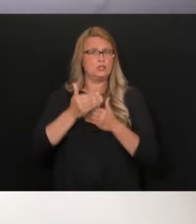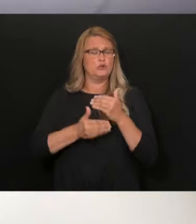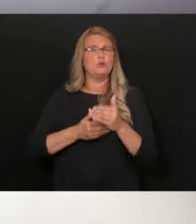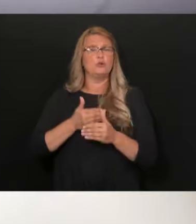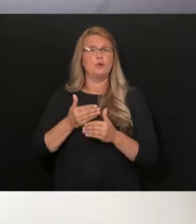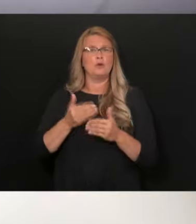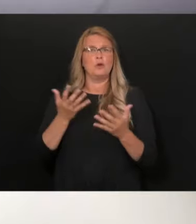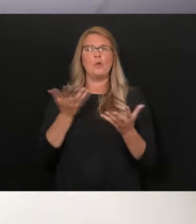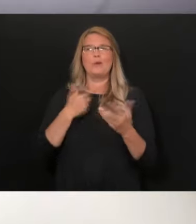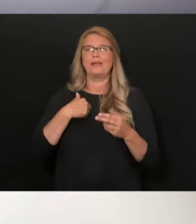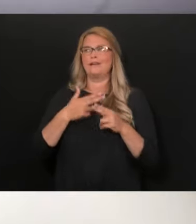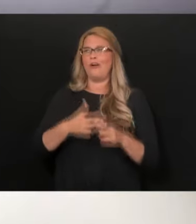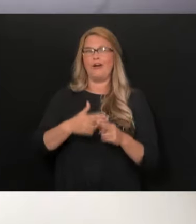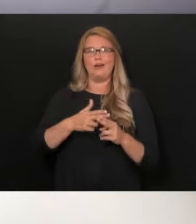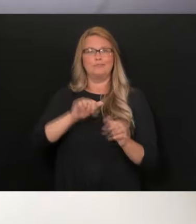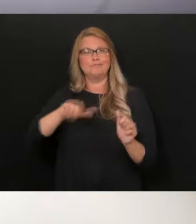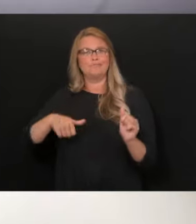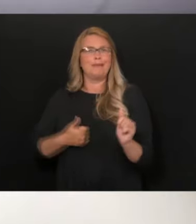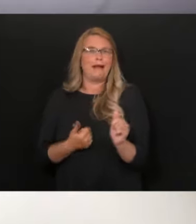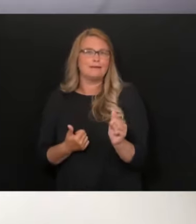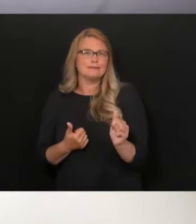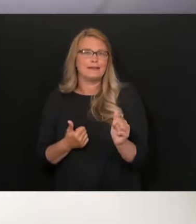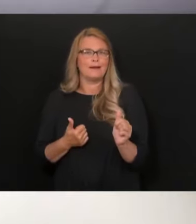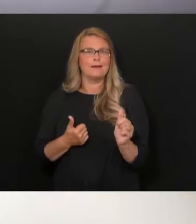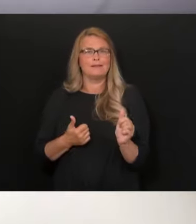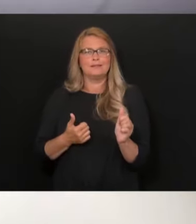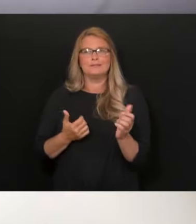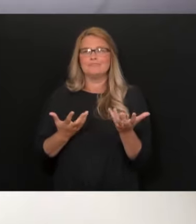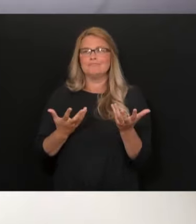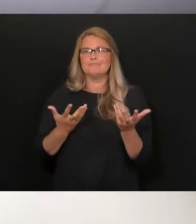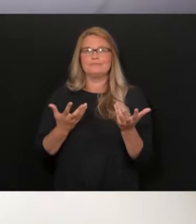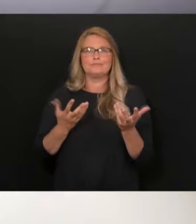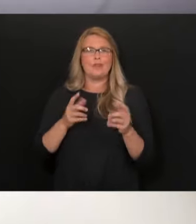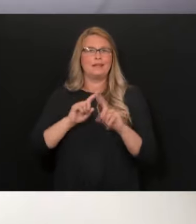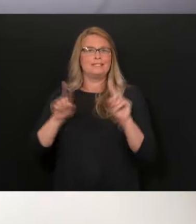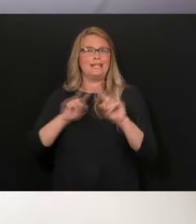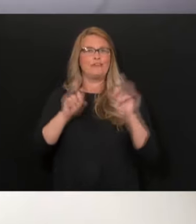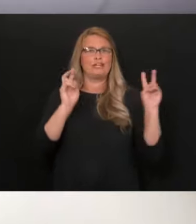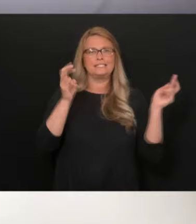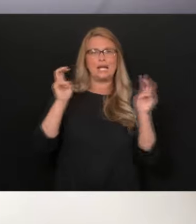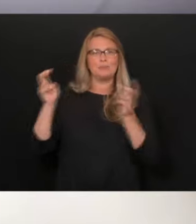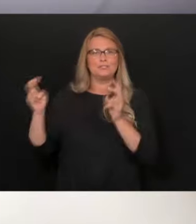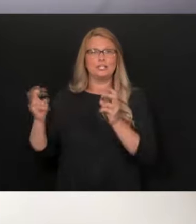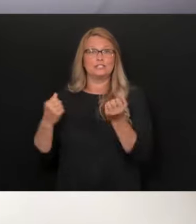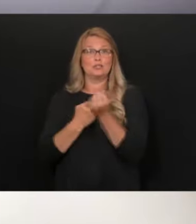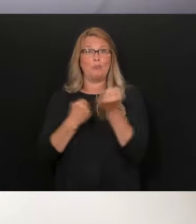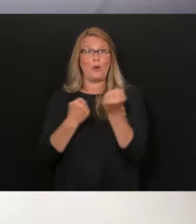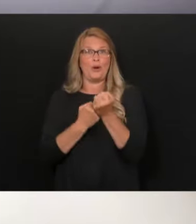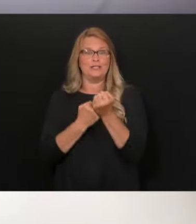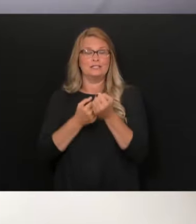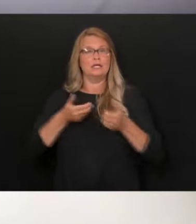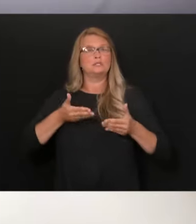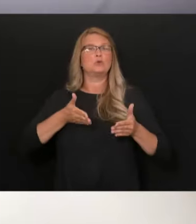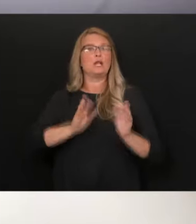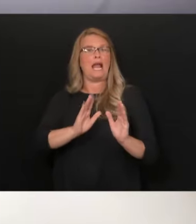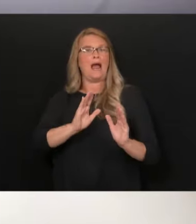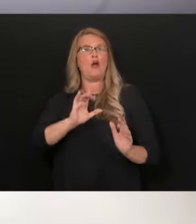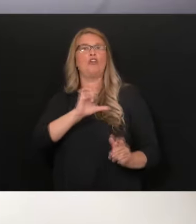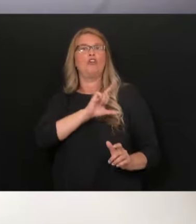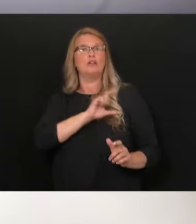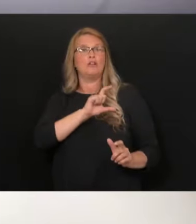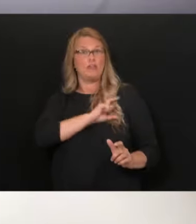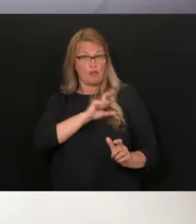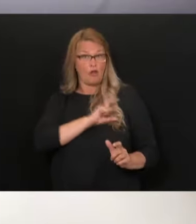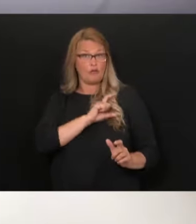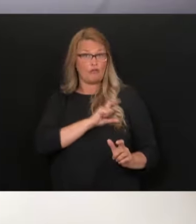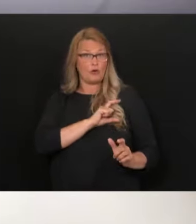the backside, the logistics, or other subject matter expertise support to allow our law enforcement partners to be able to go out